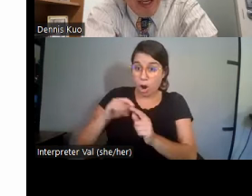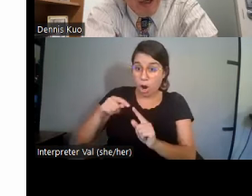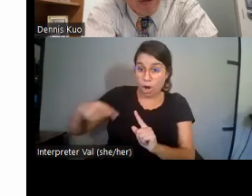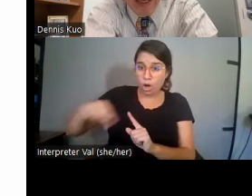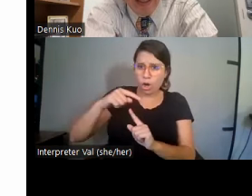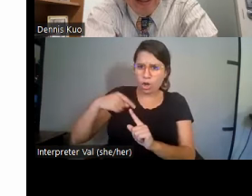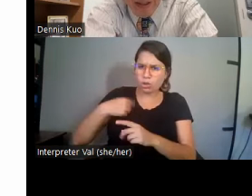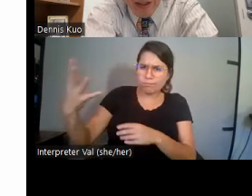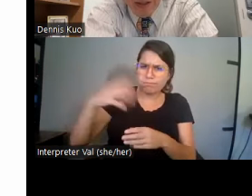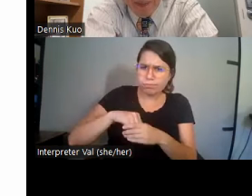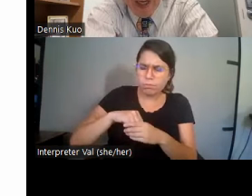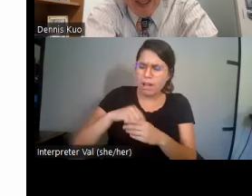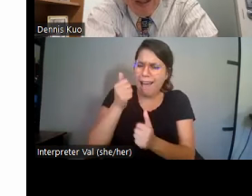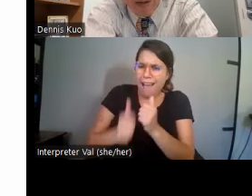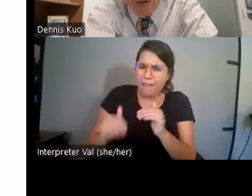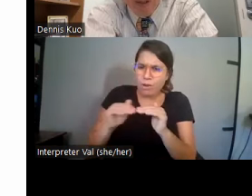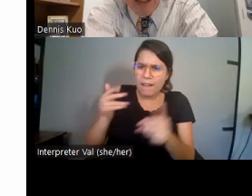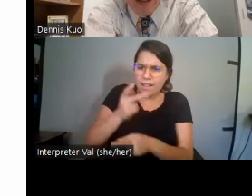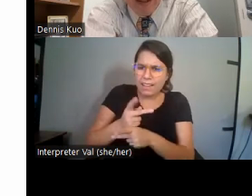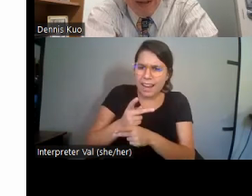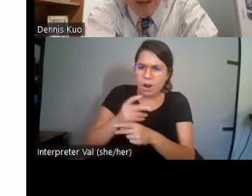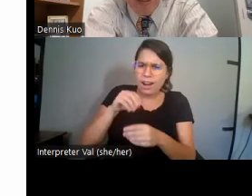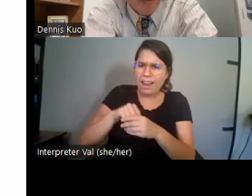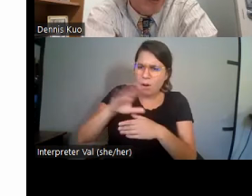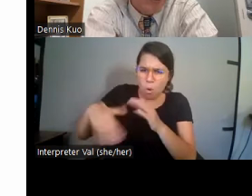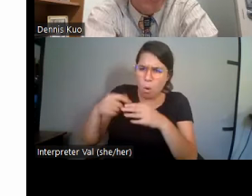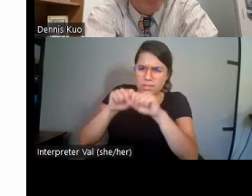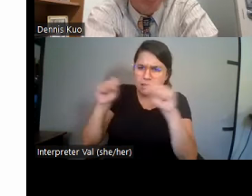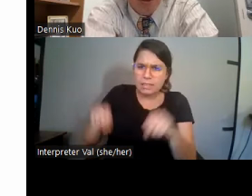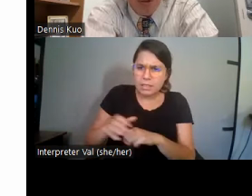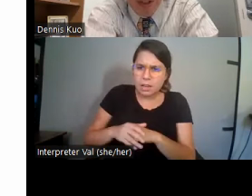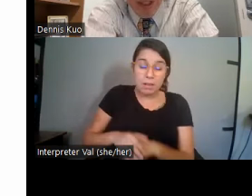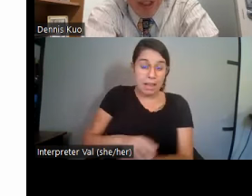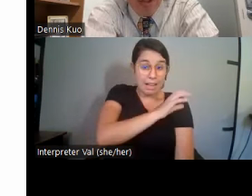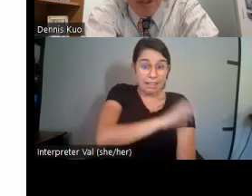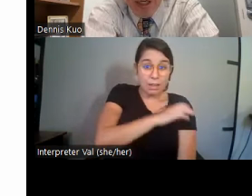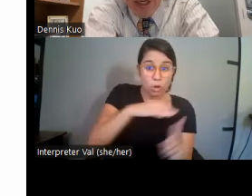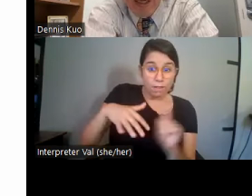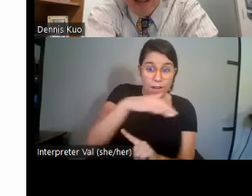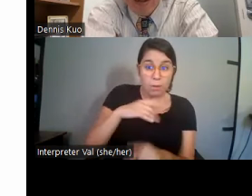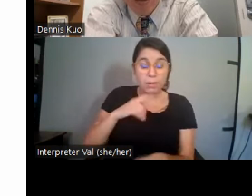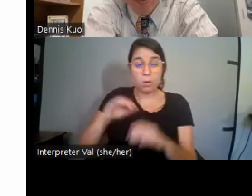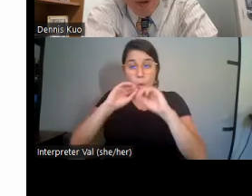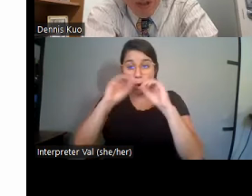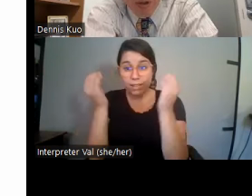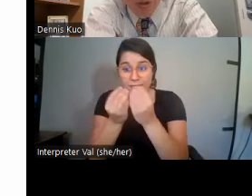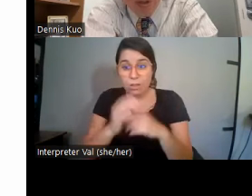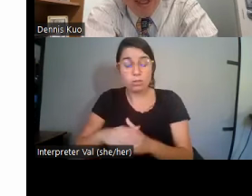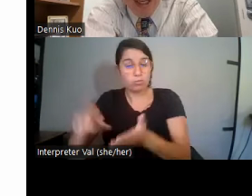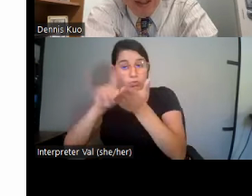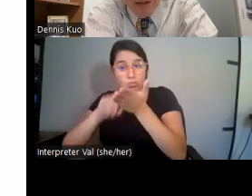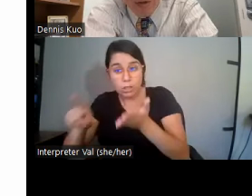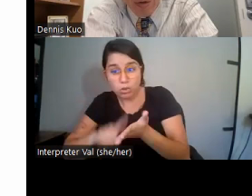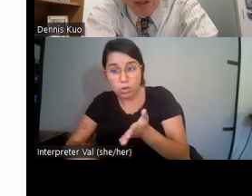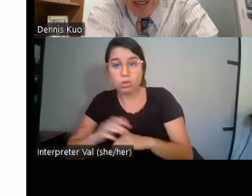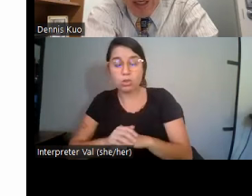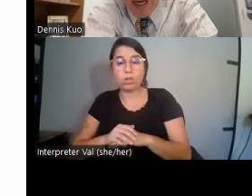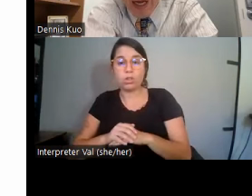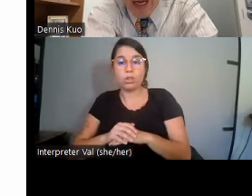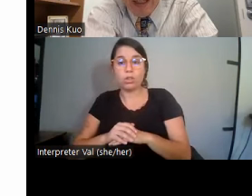of care and in the system. That includes at the clinical setting, that includes in organizations, that includes in research, that